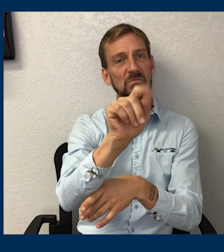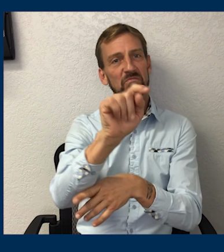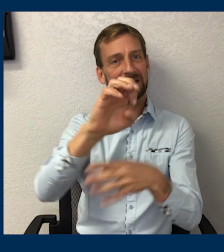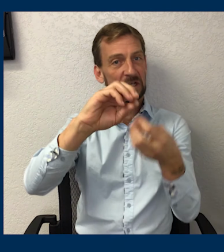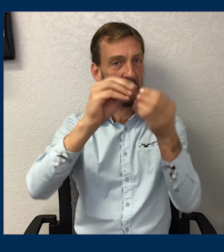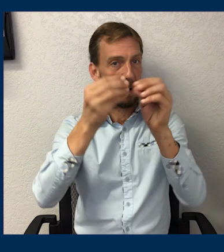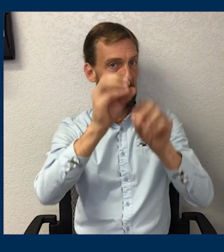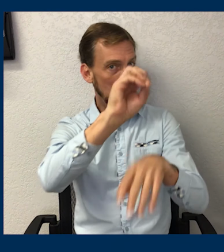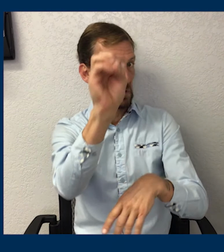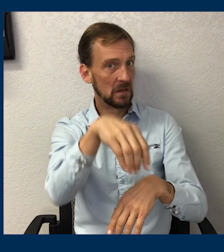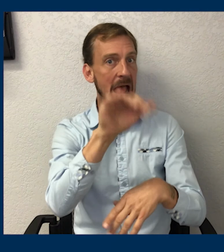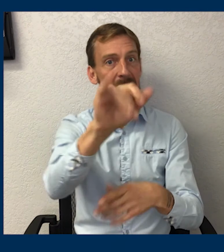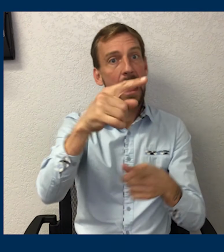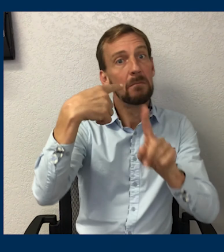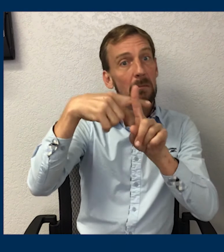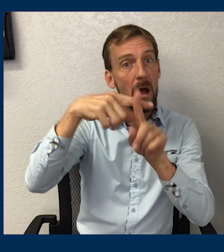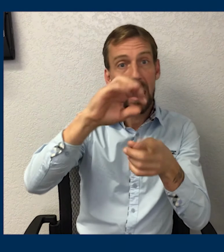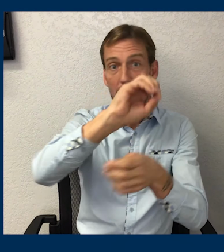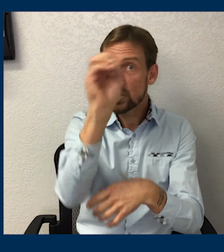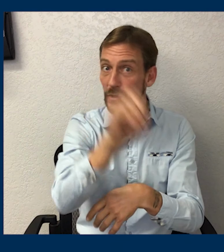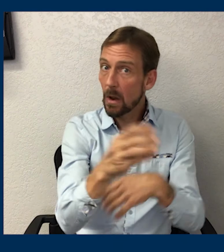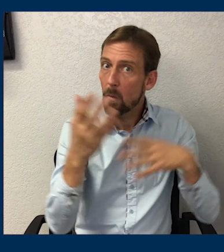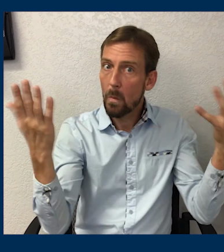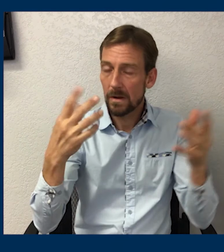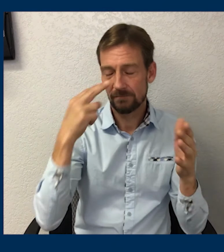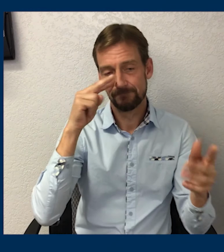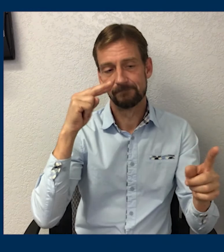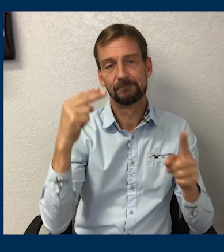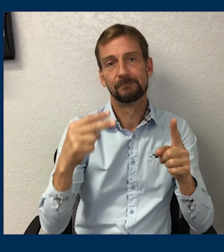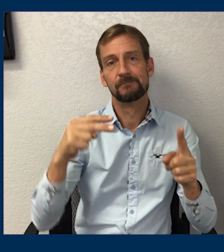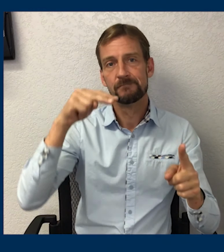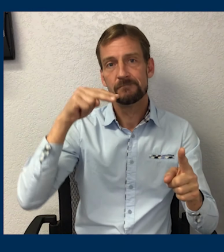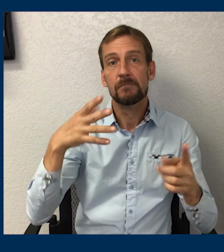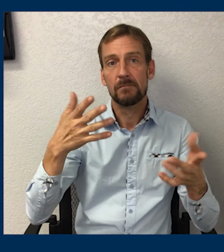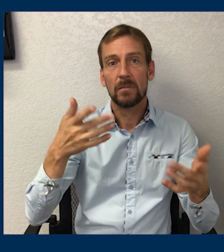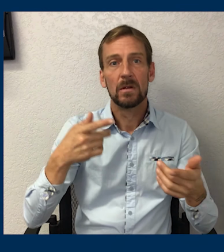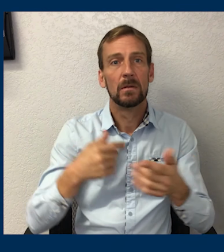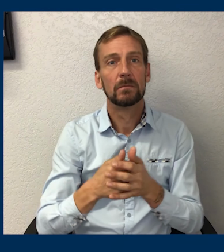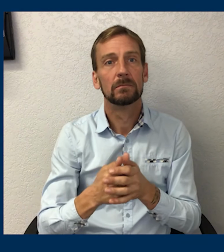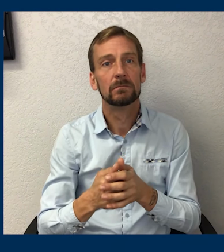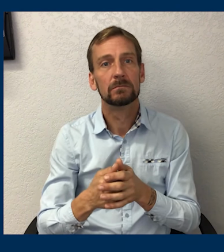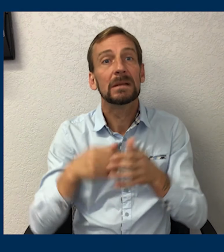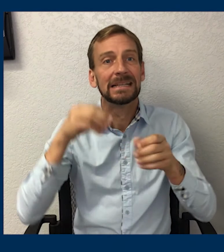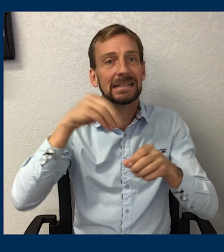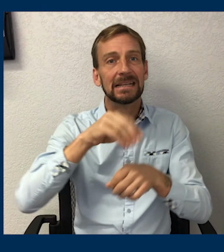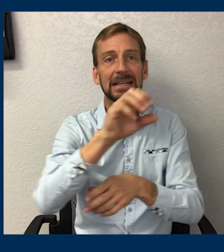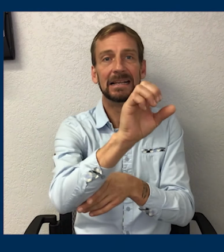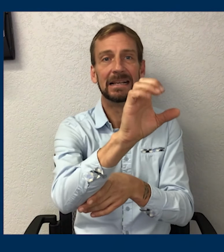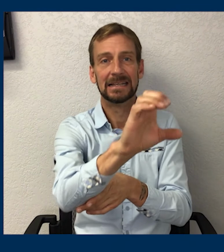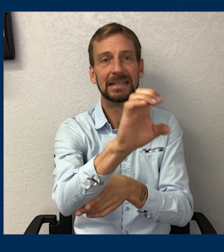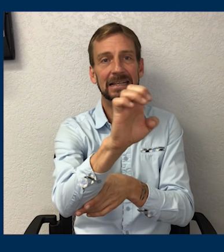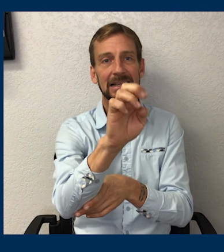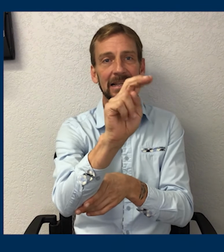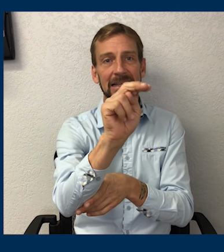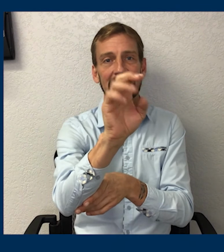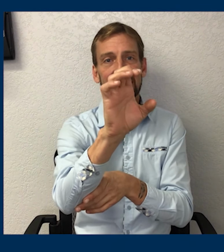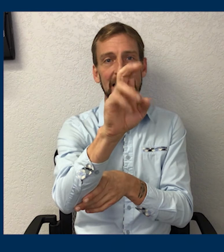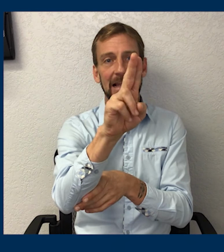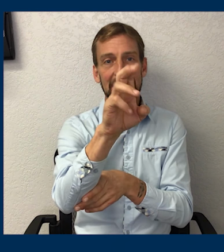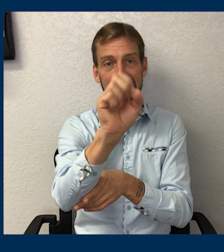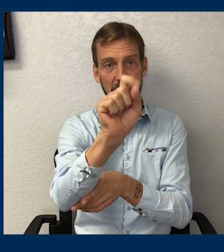the positivity rate that is observed in the census tracts. There's 77